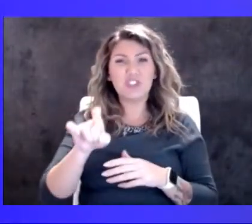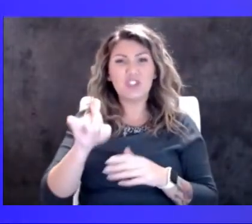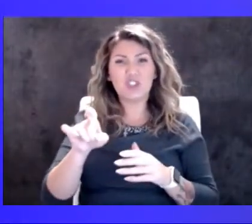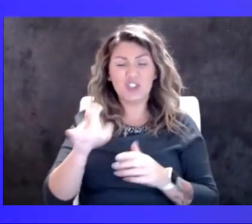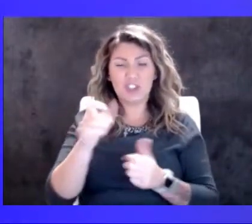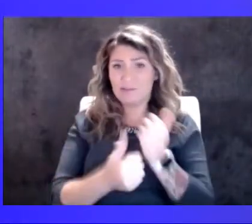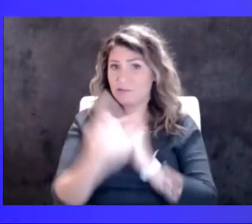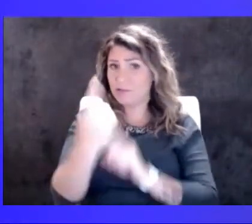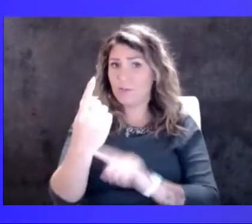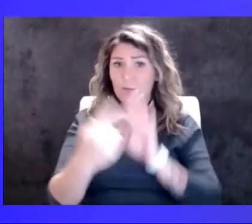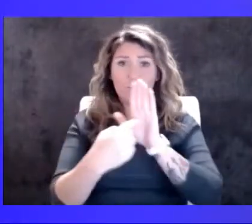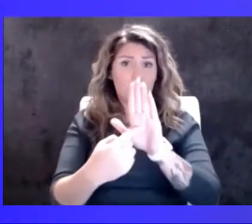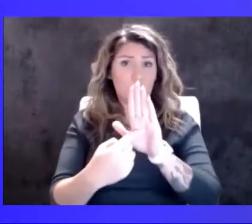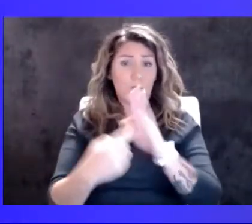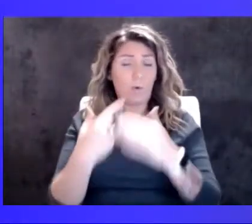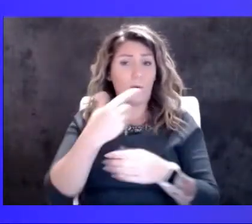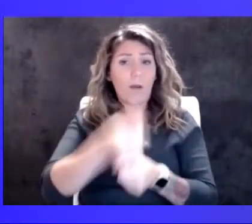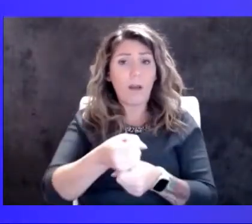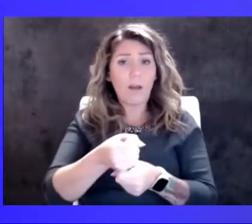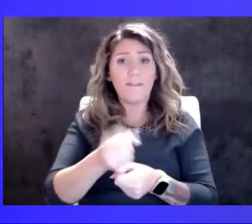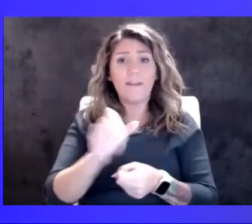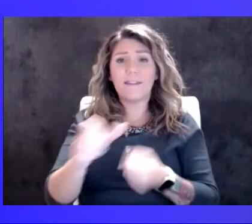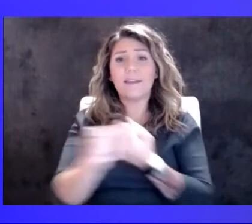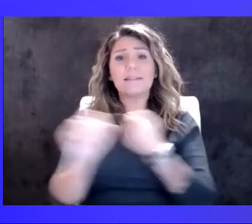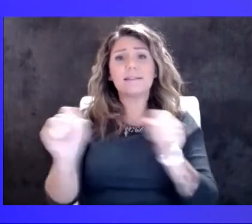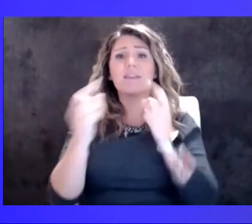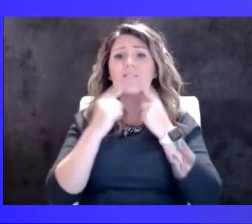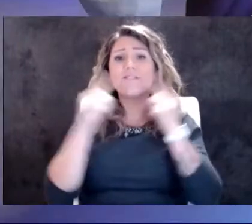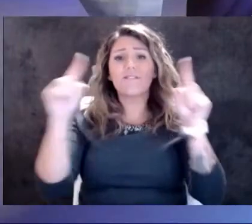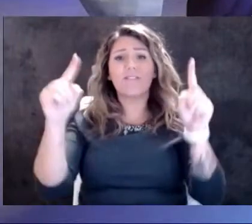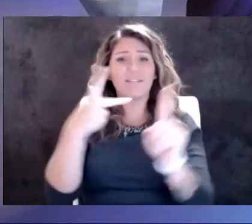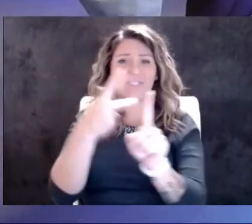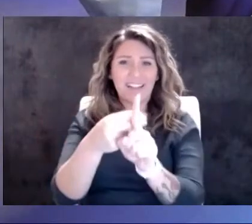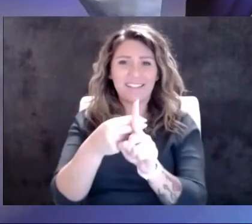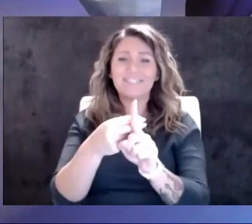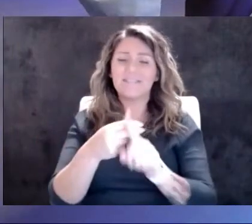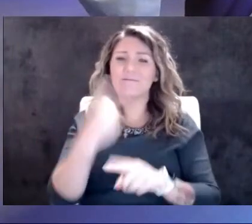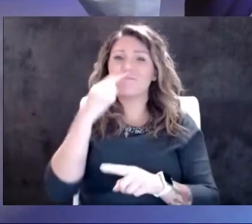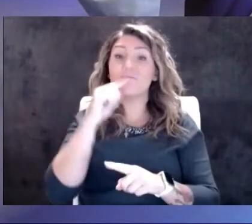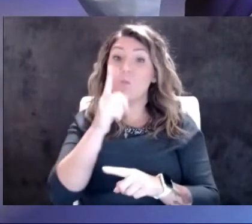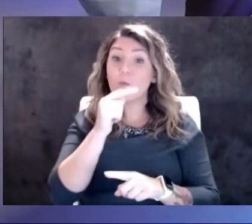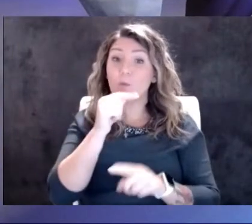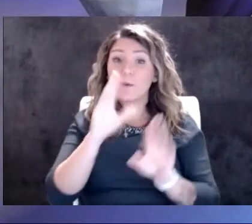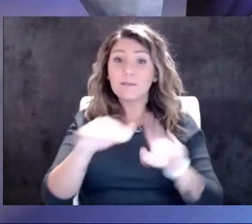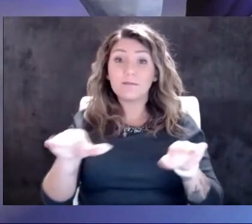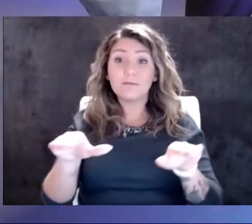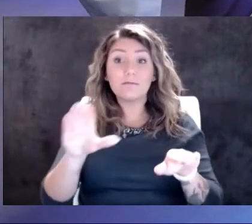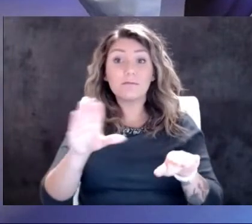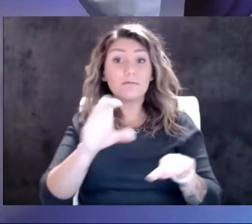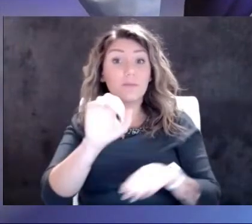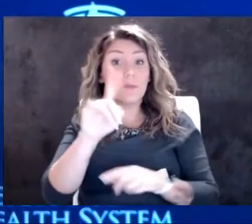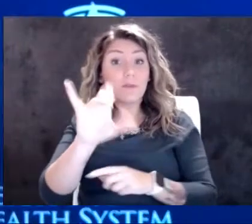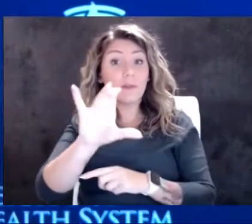confidence that this is a safe and effective vaccine for kids. Cody, other questions?